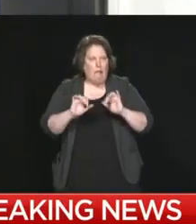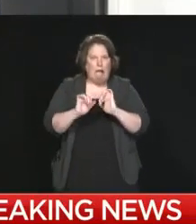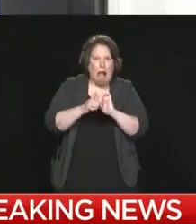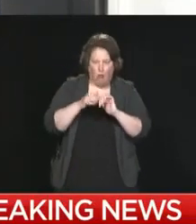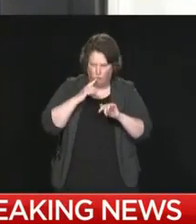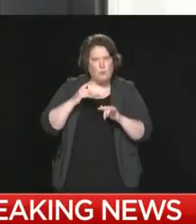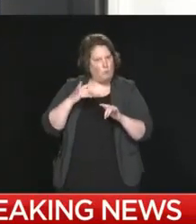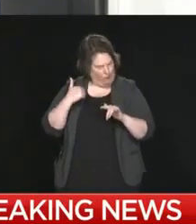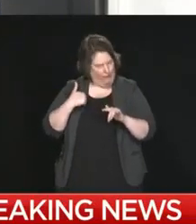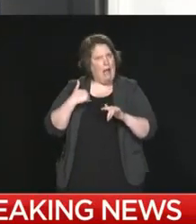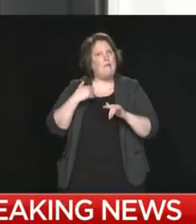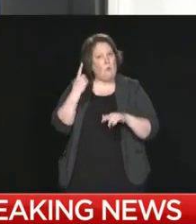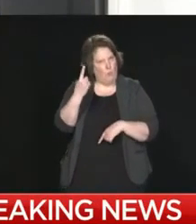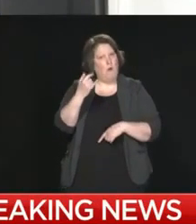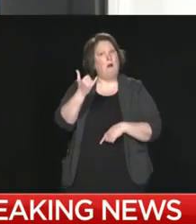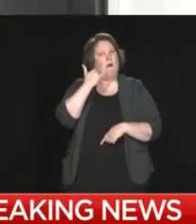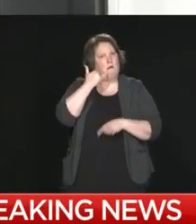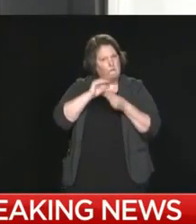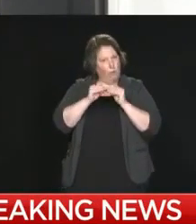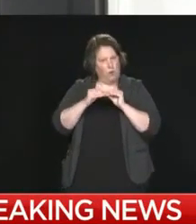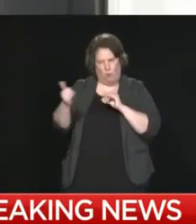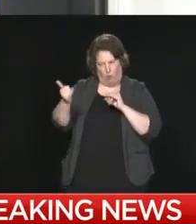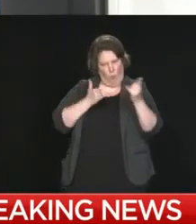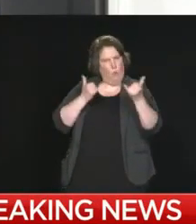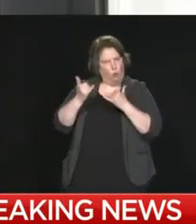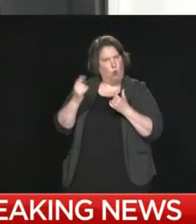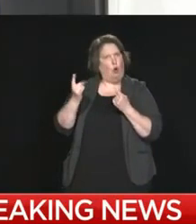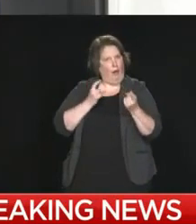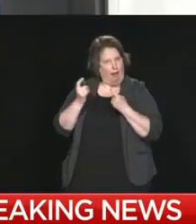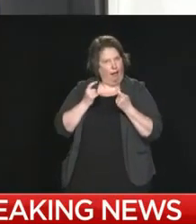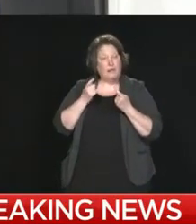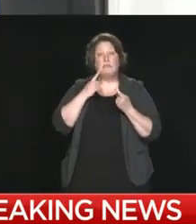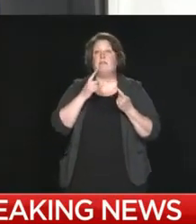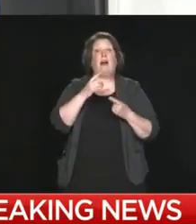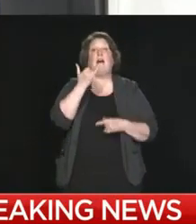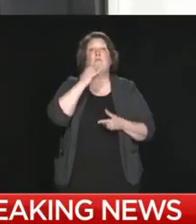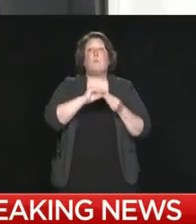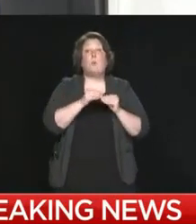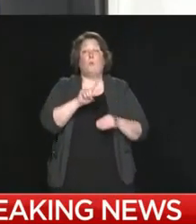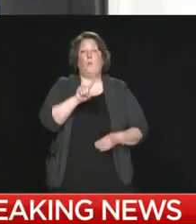times. People with pressing financial needs can now call